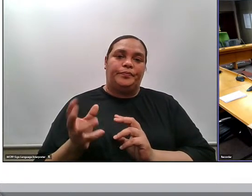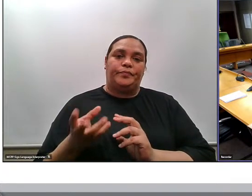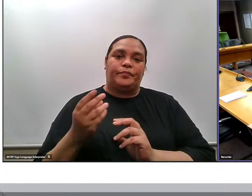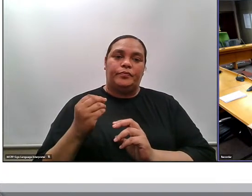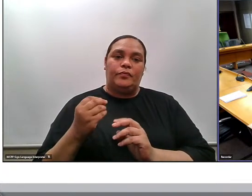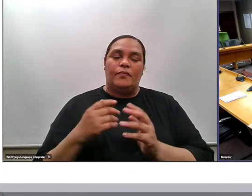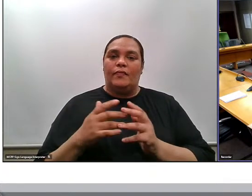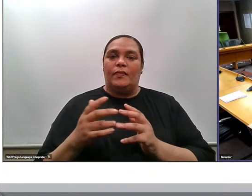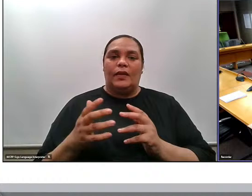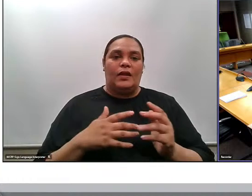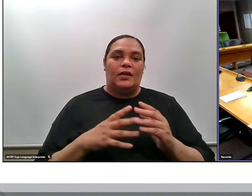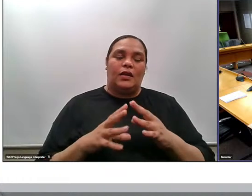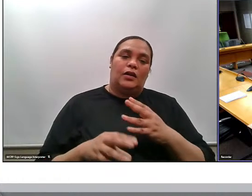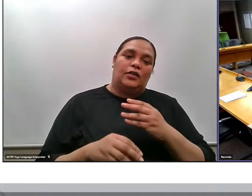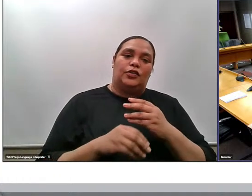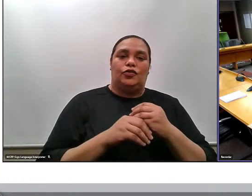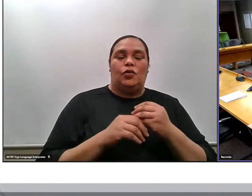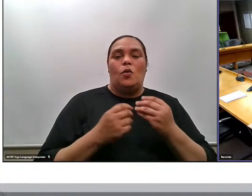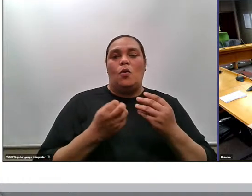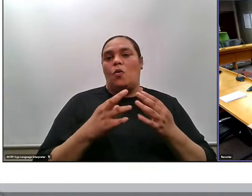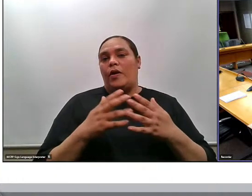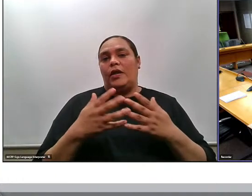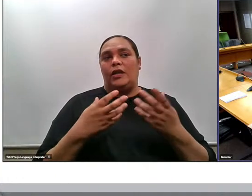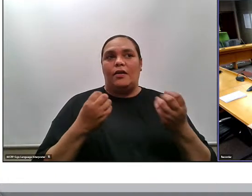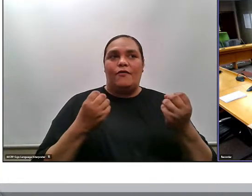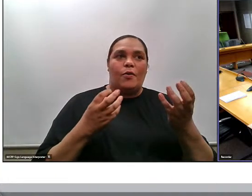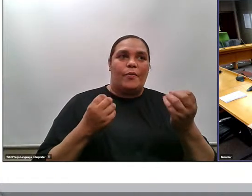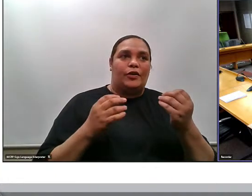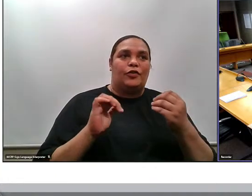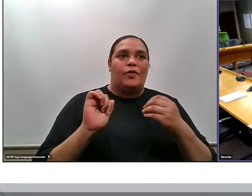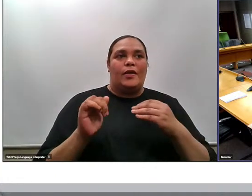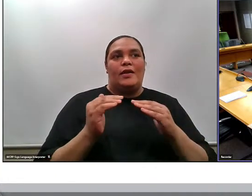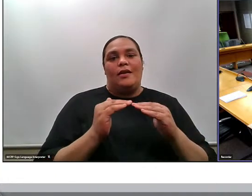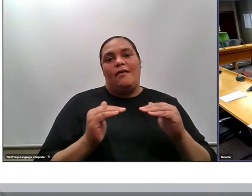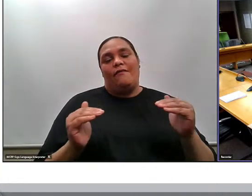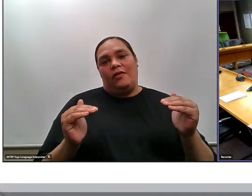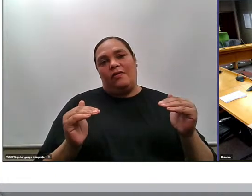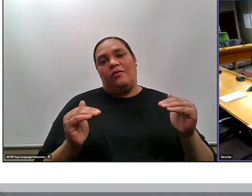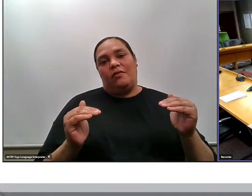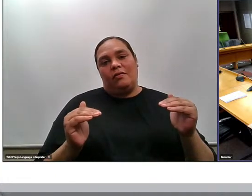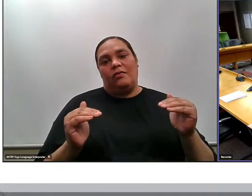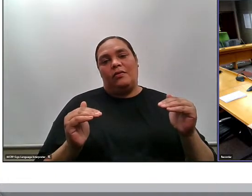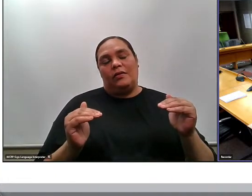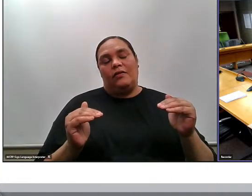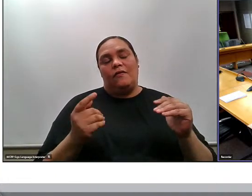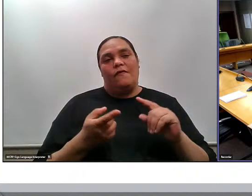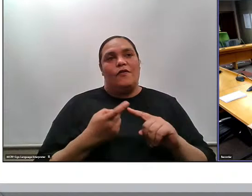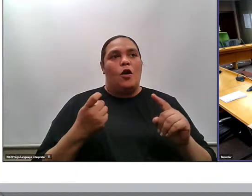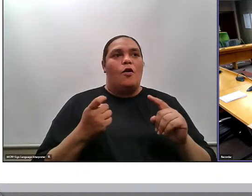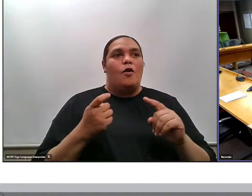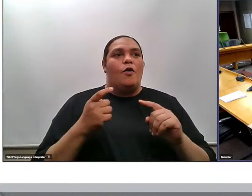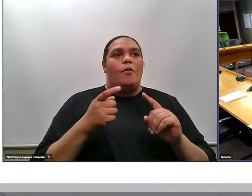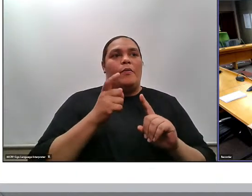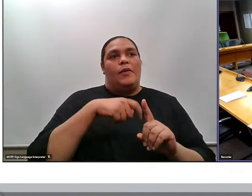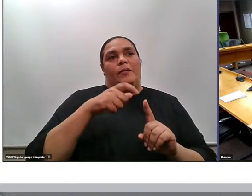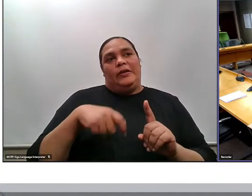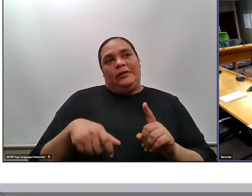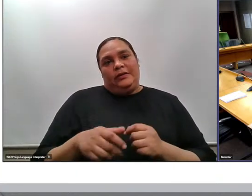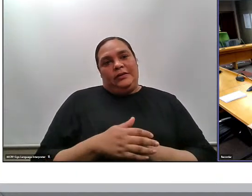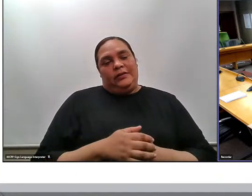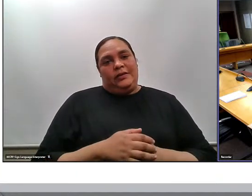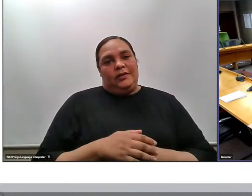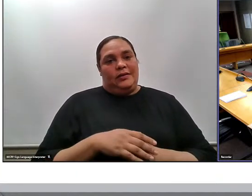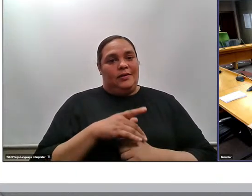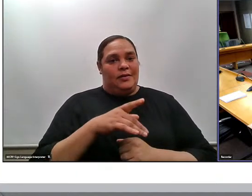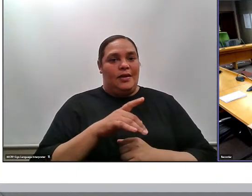any additional or any information at this level from the candidates? Doesn't